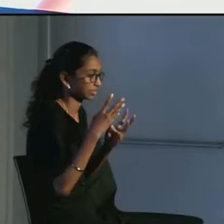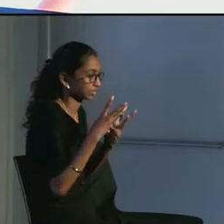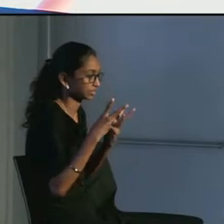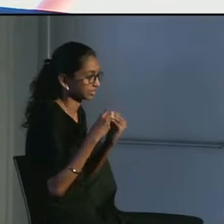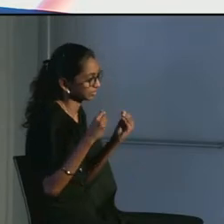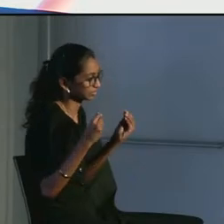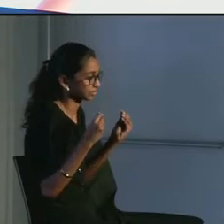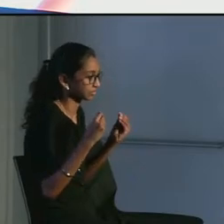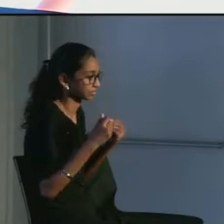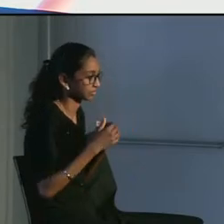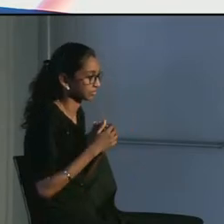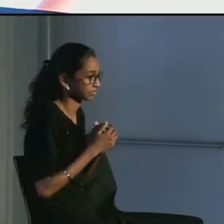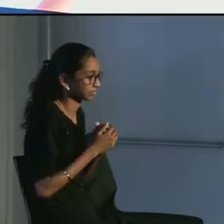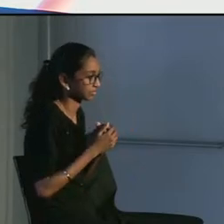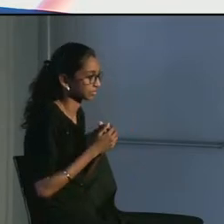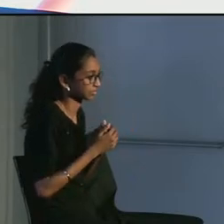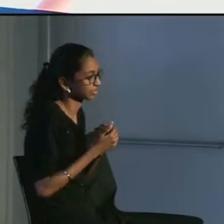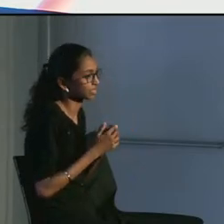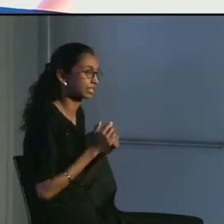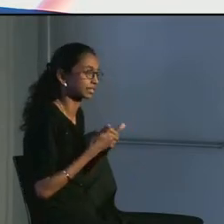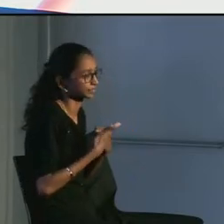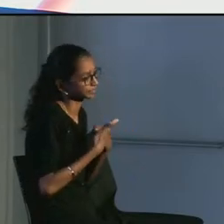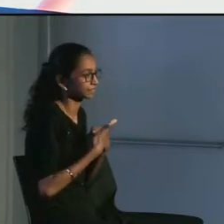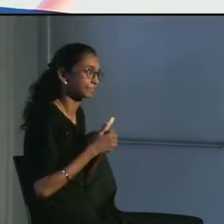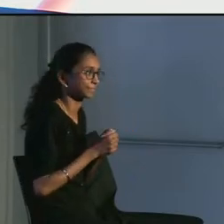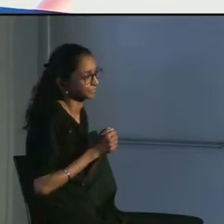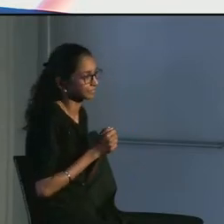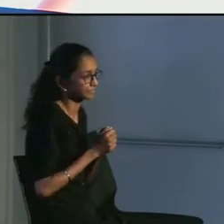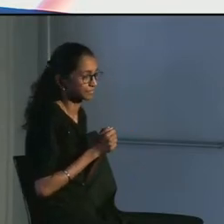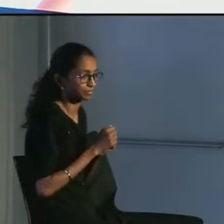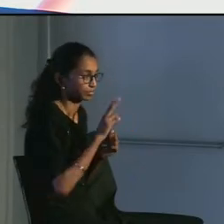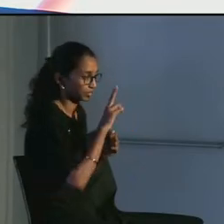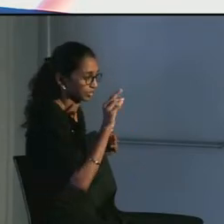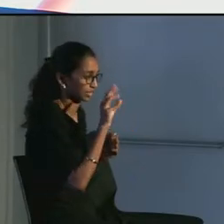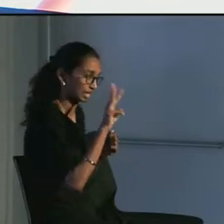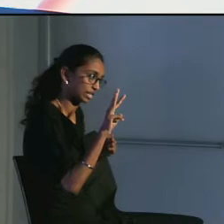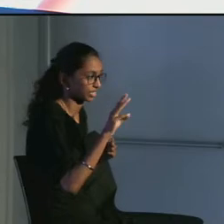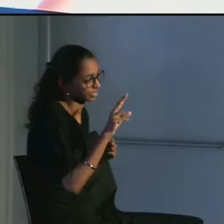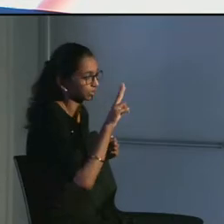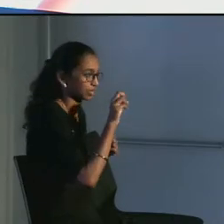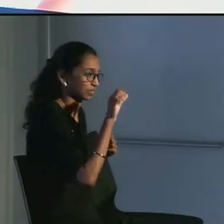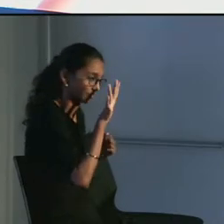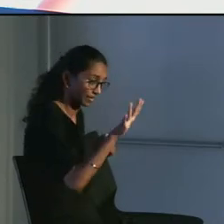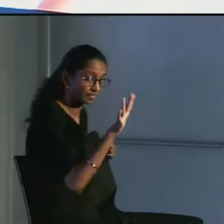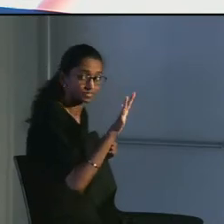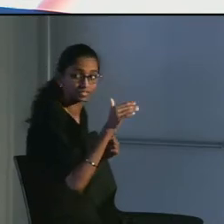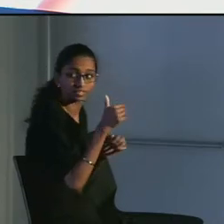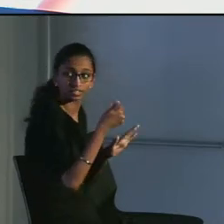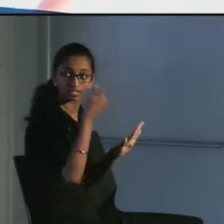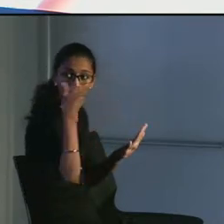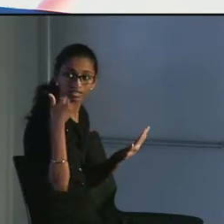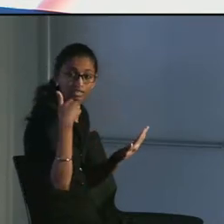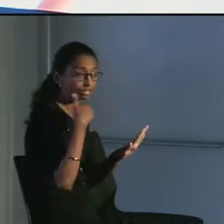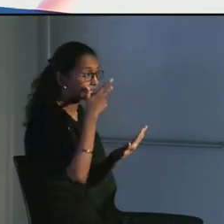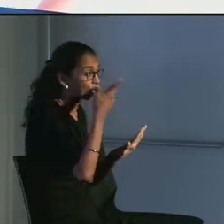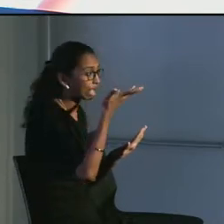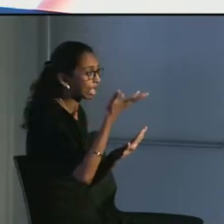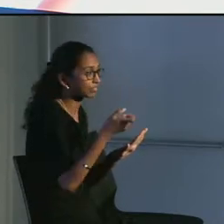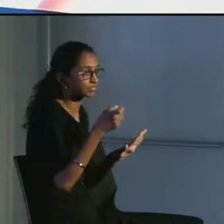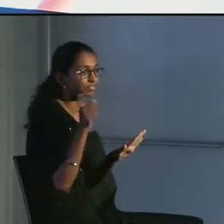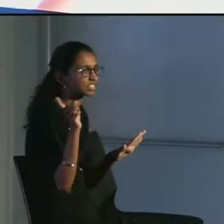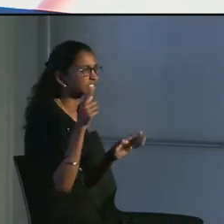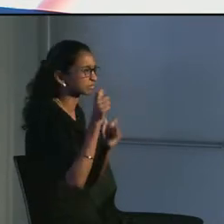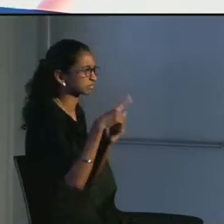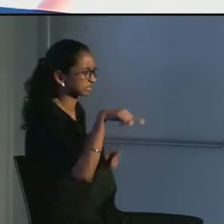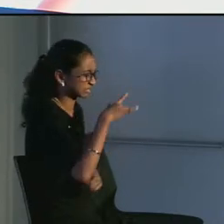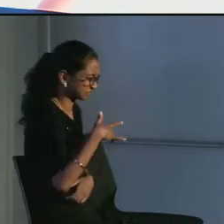to address street harassment back in 2003, 2004, 2005, where there was a kind of discomfort